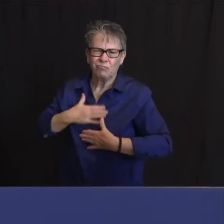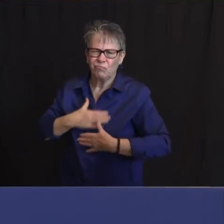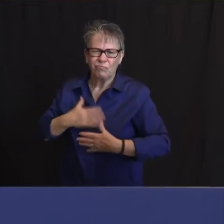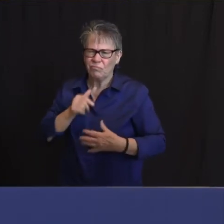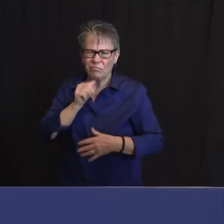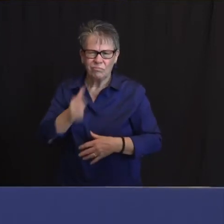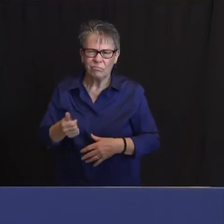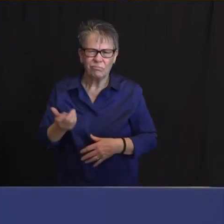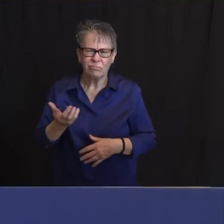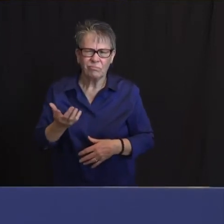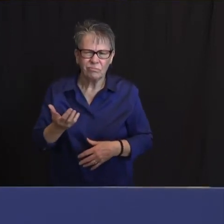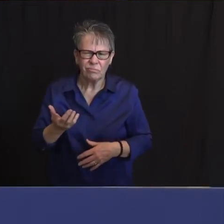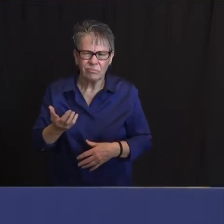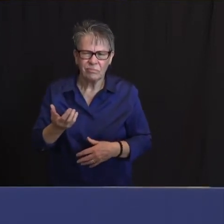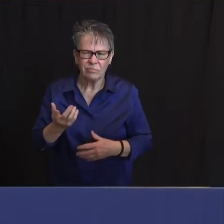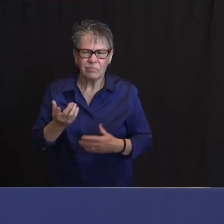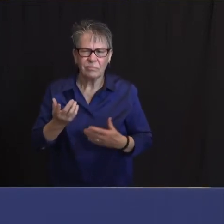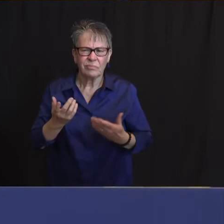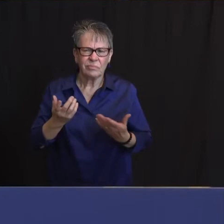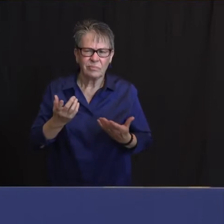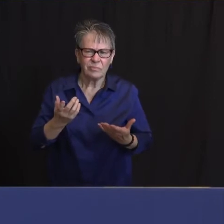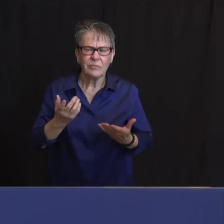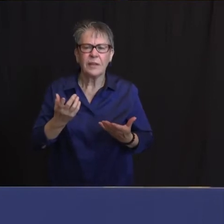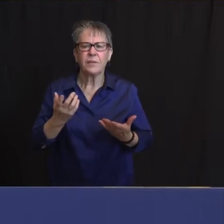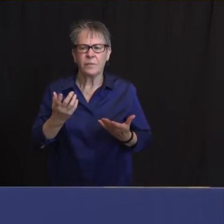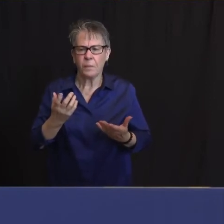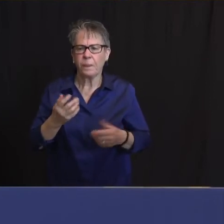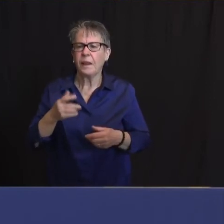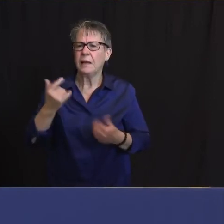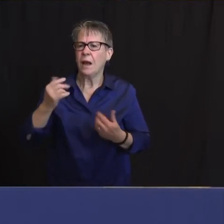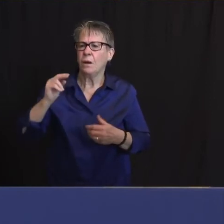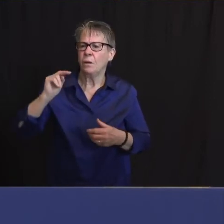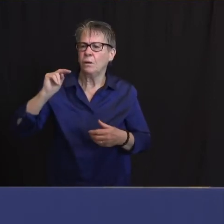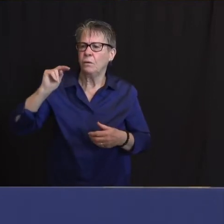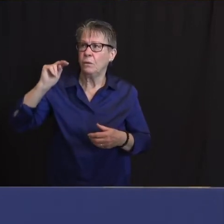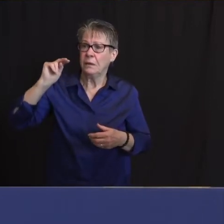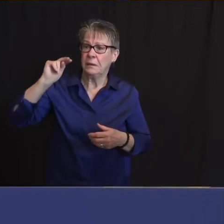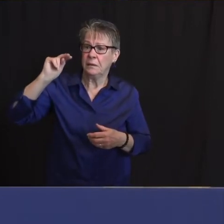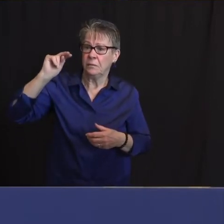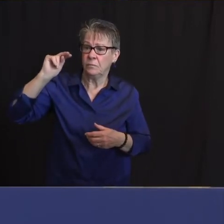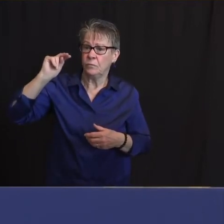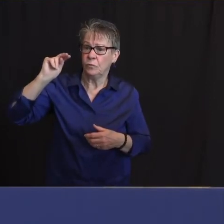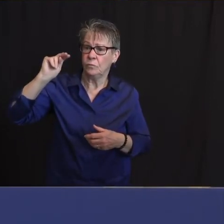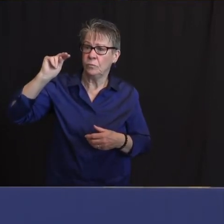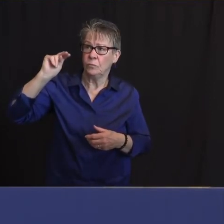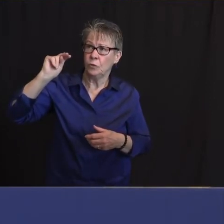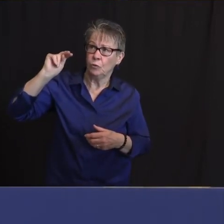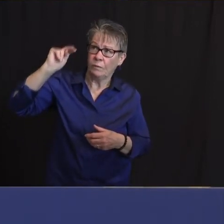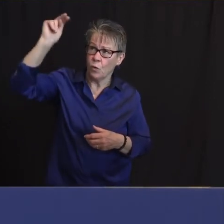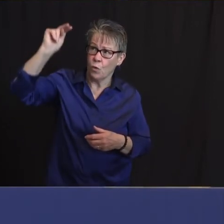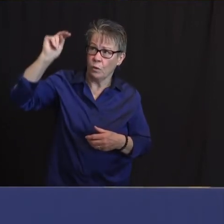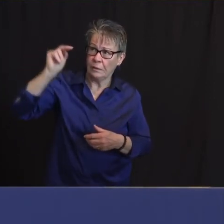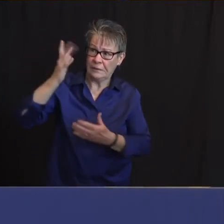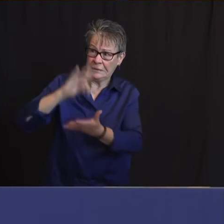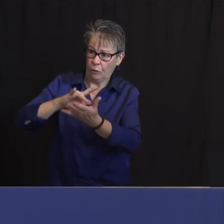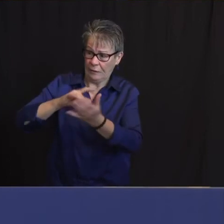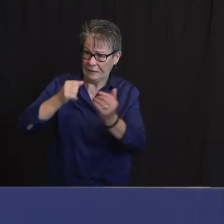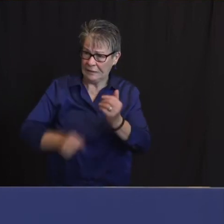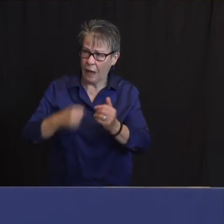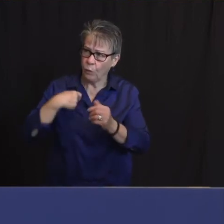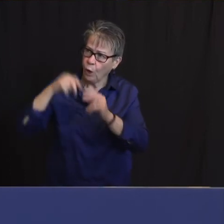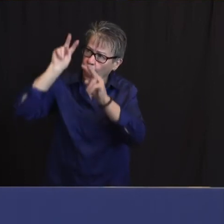you look at, 2 in the north, 2 central, and 2 south, continue to be the guiding reality, and the districts are making their decisions with their